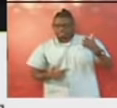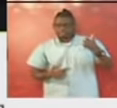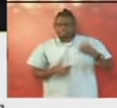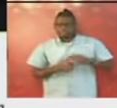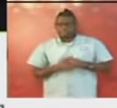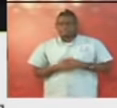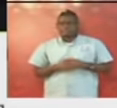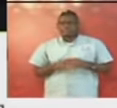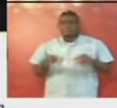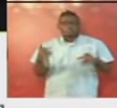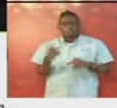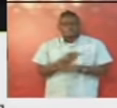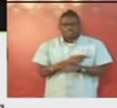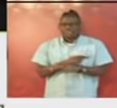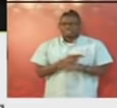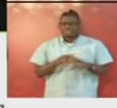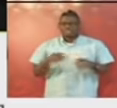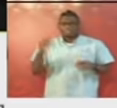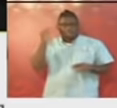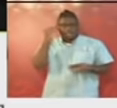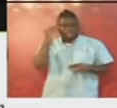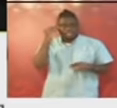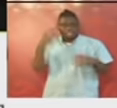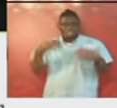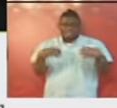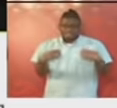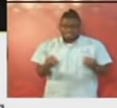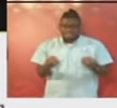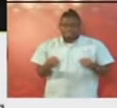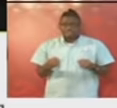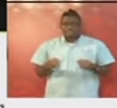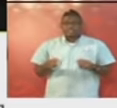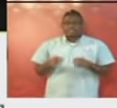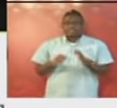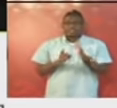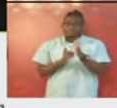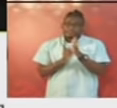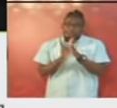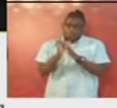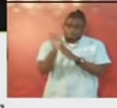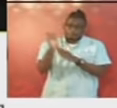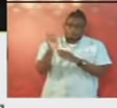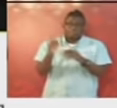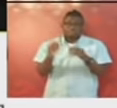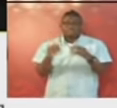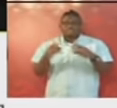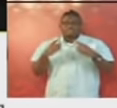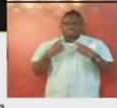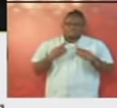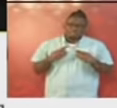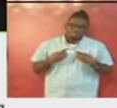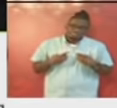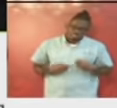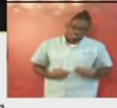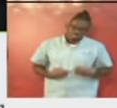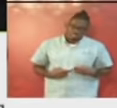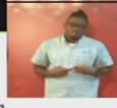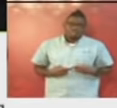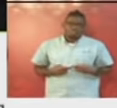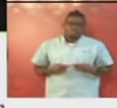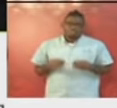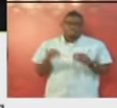of pre-existing psychiatric conditions to development of depressive disorders, development of anxiety